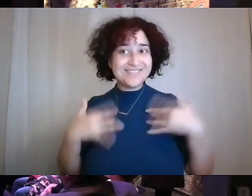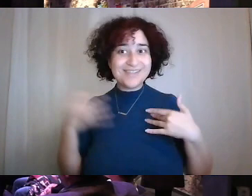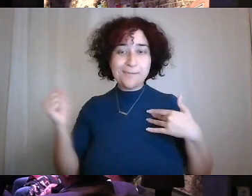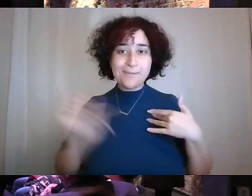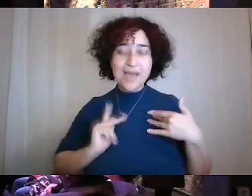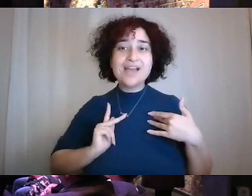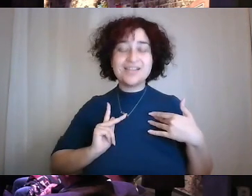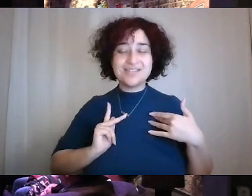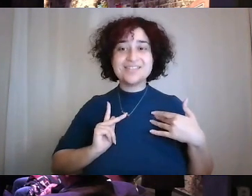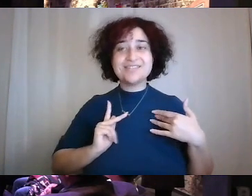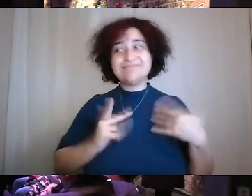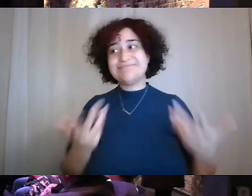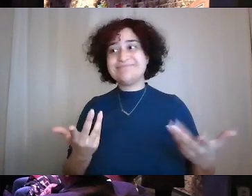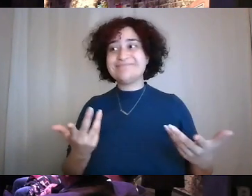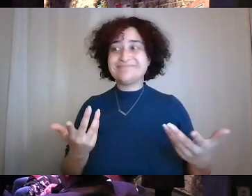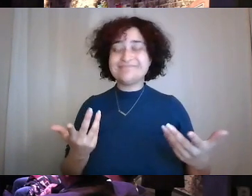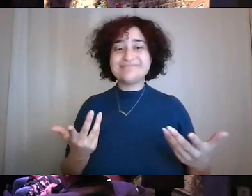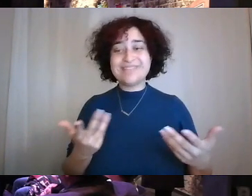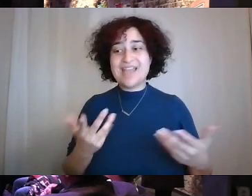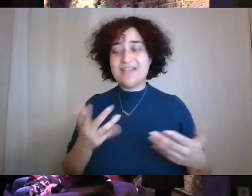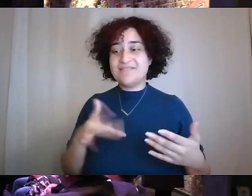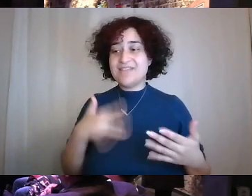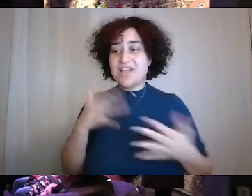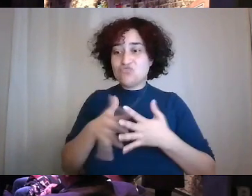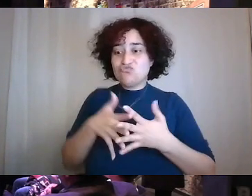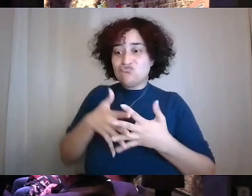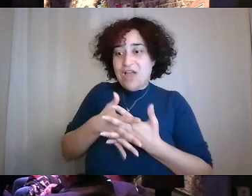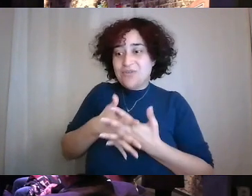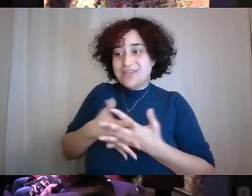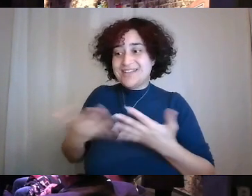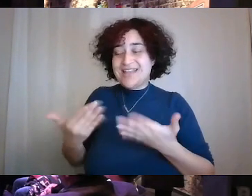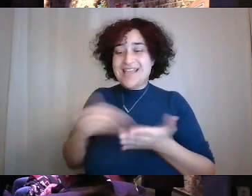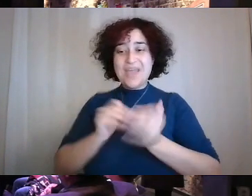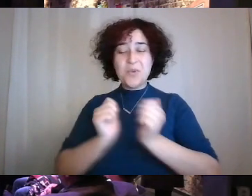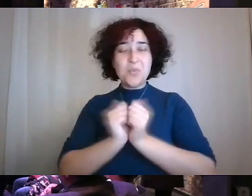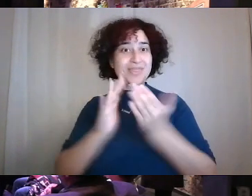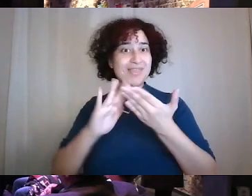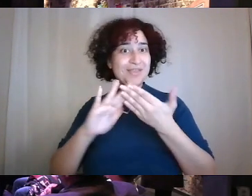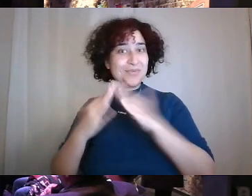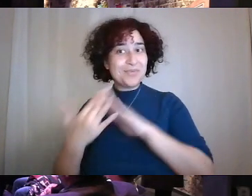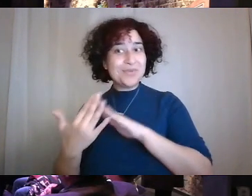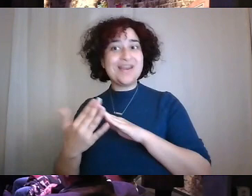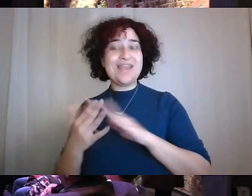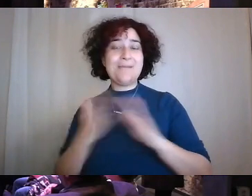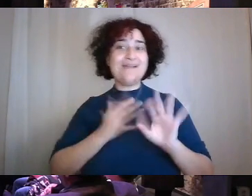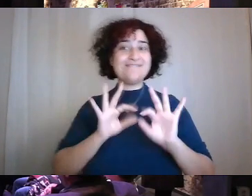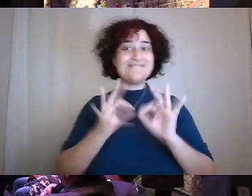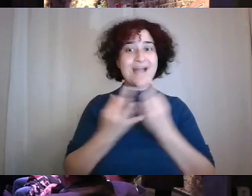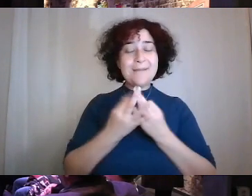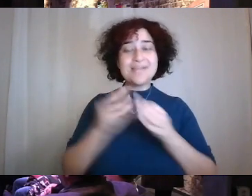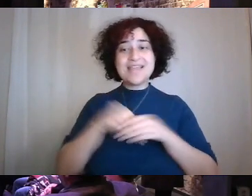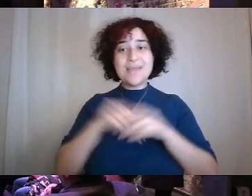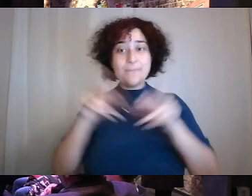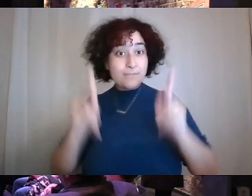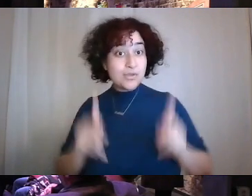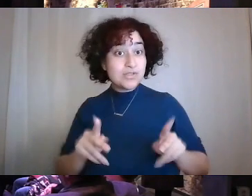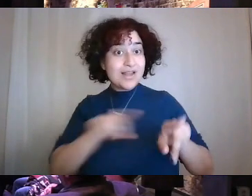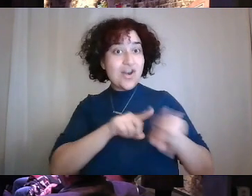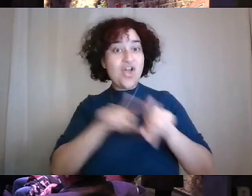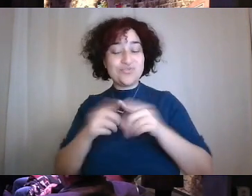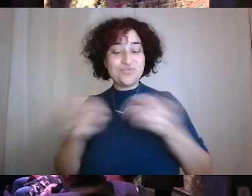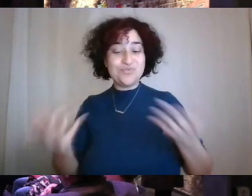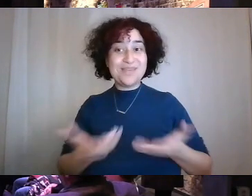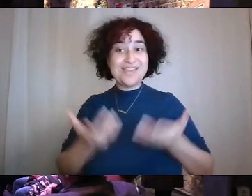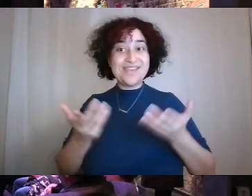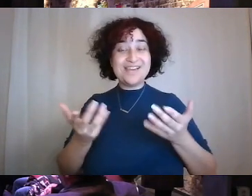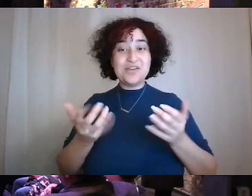kind of ground myself again among the community of the familia in person and also to be here in